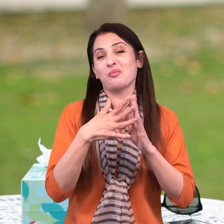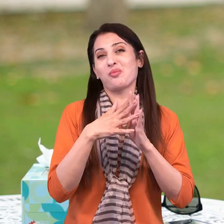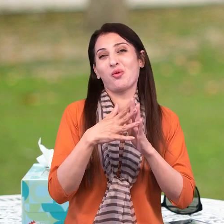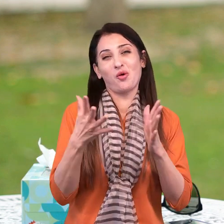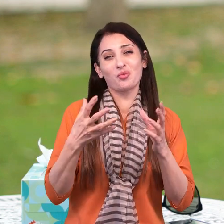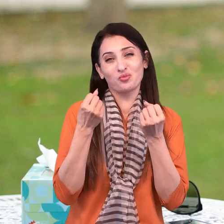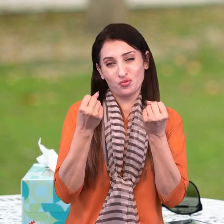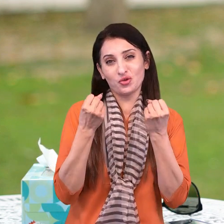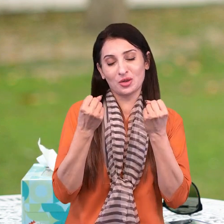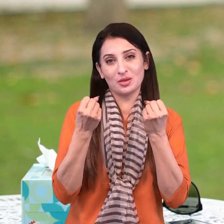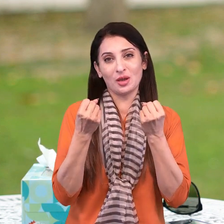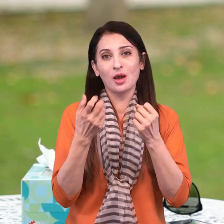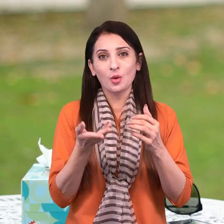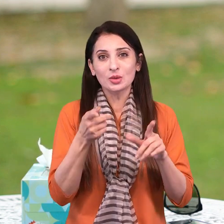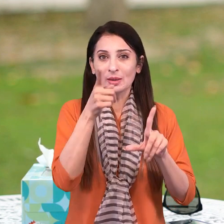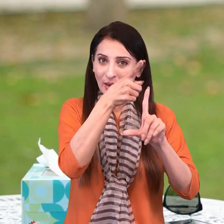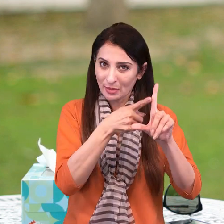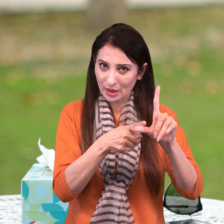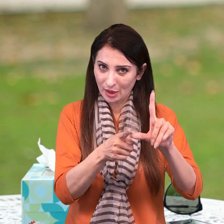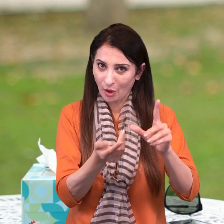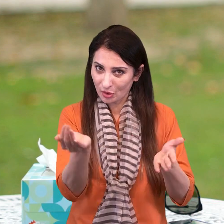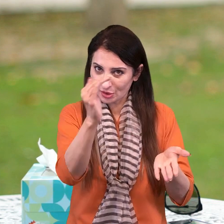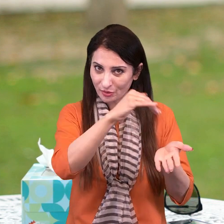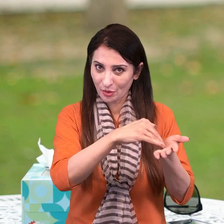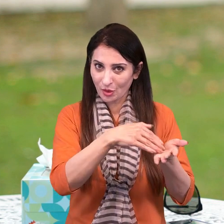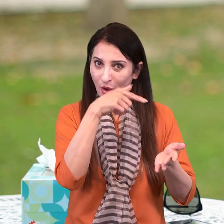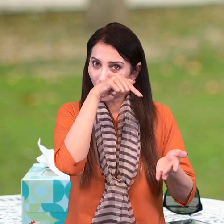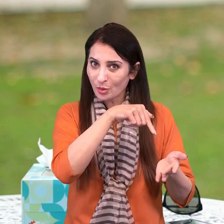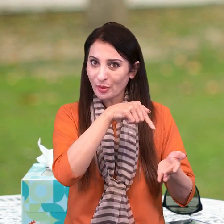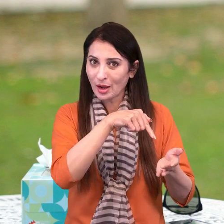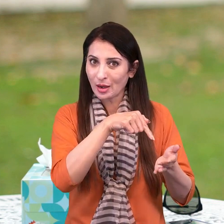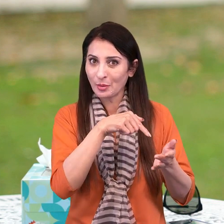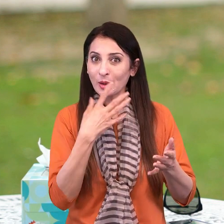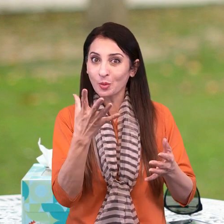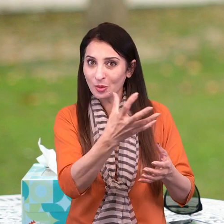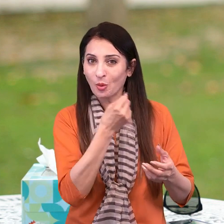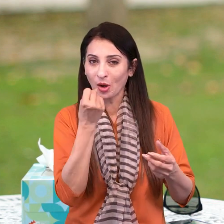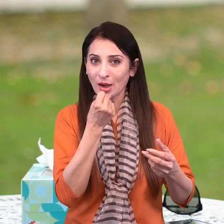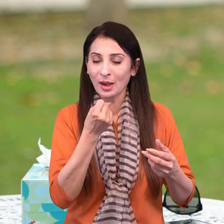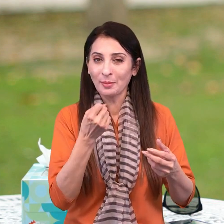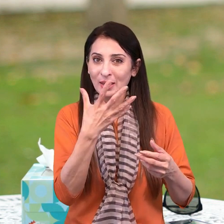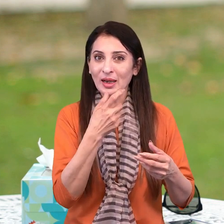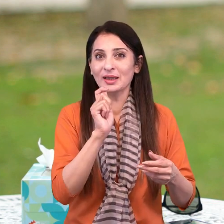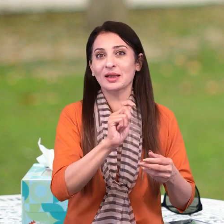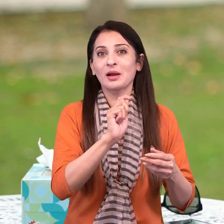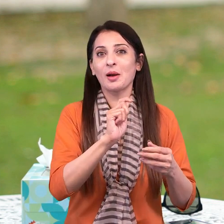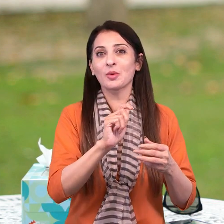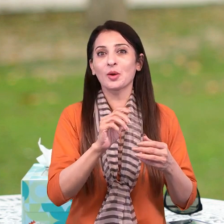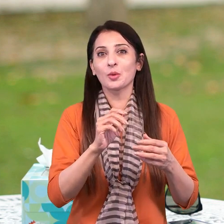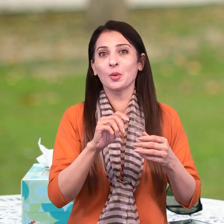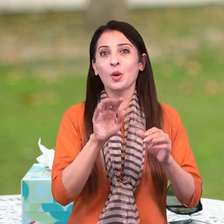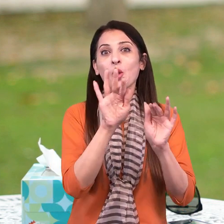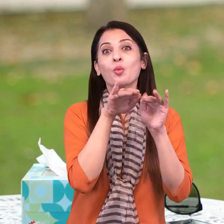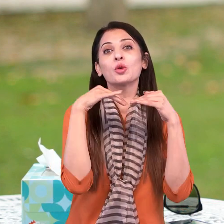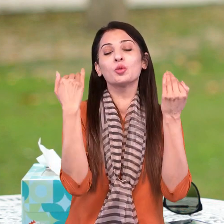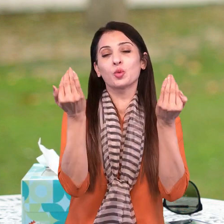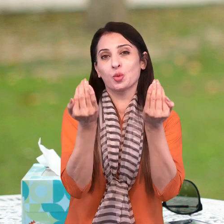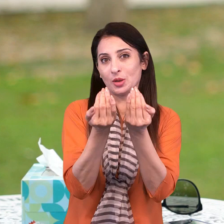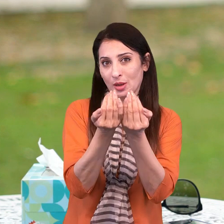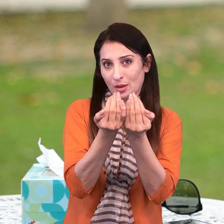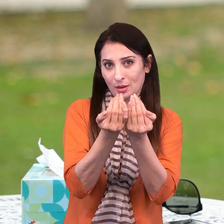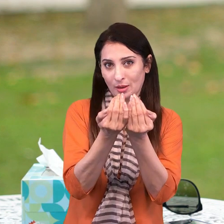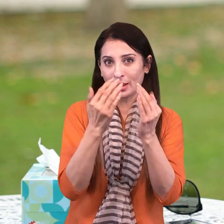allergies. So then I shifted to Lahore, and that's the time when I got the opportunity to work internationally with